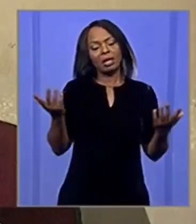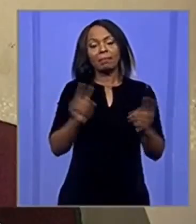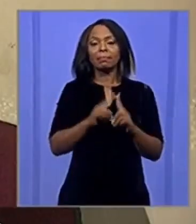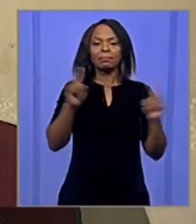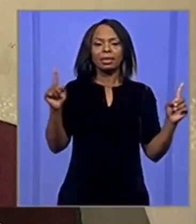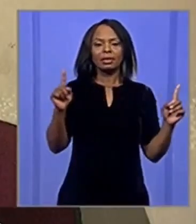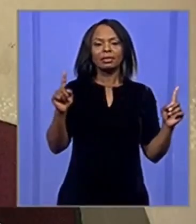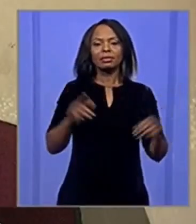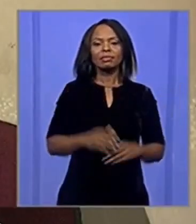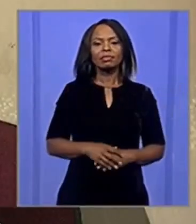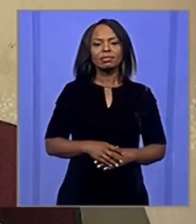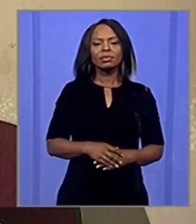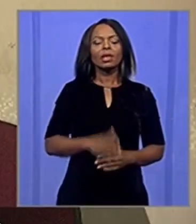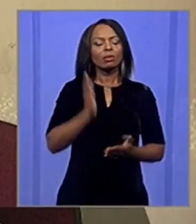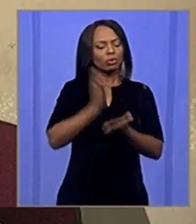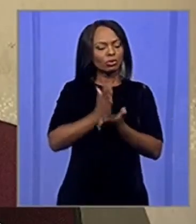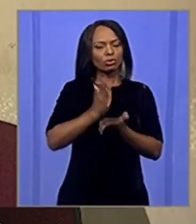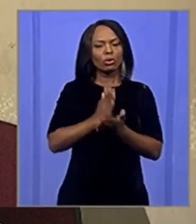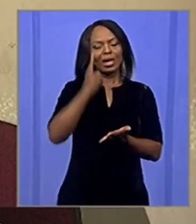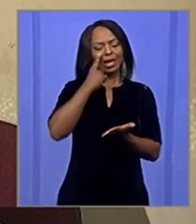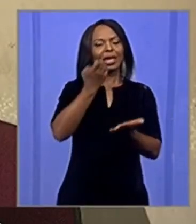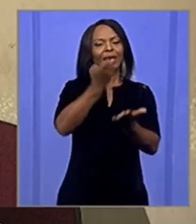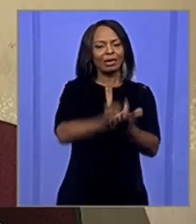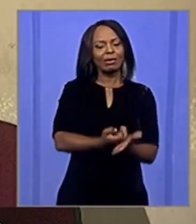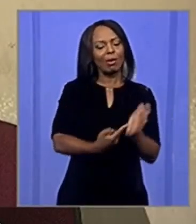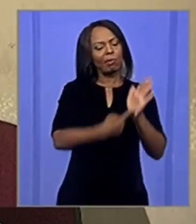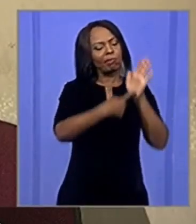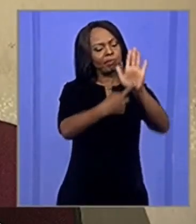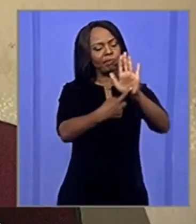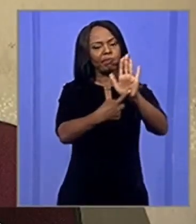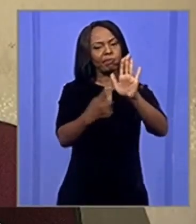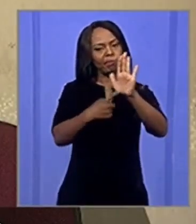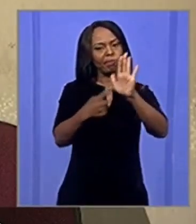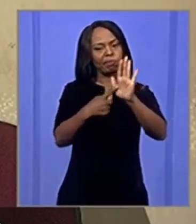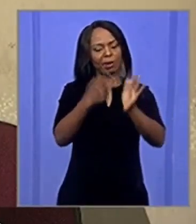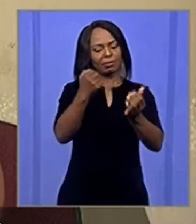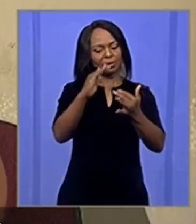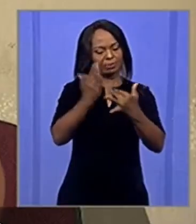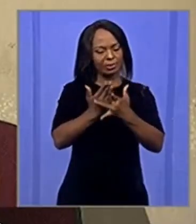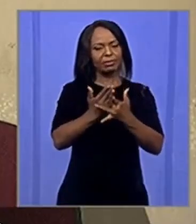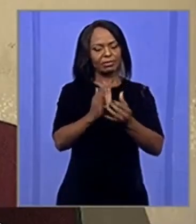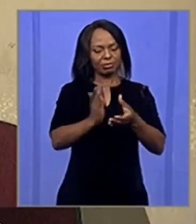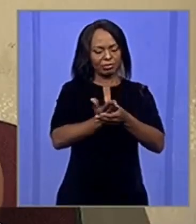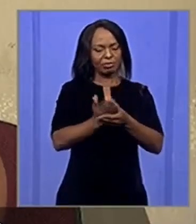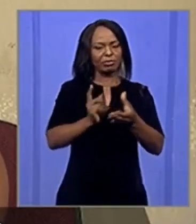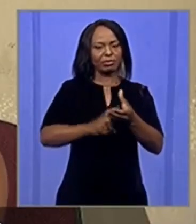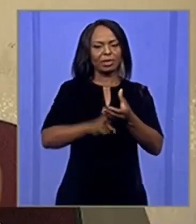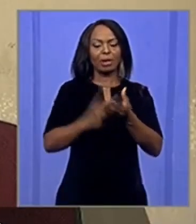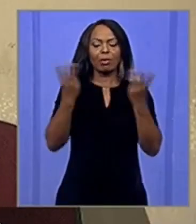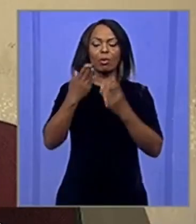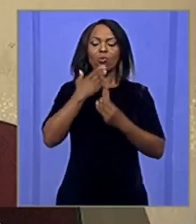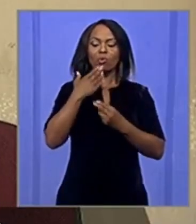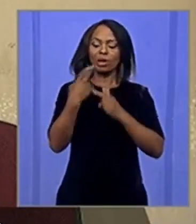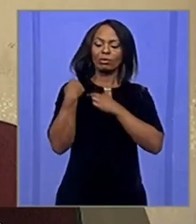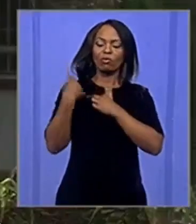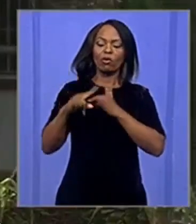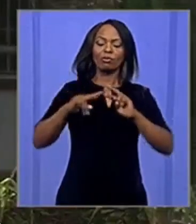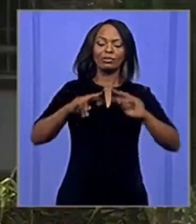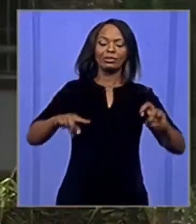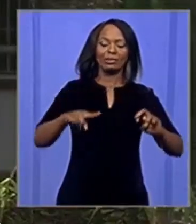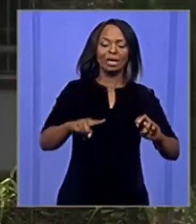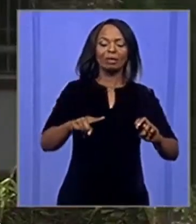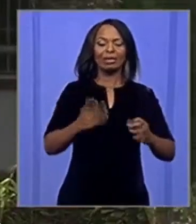I'm sure every evidence must stay in the custody of the people who investigate the